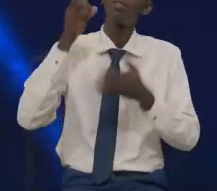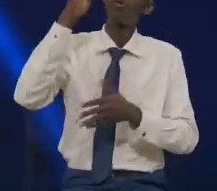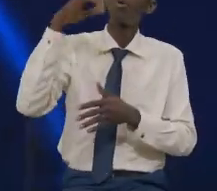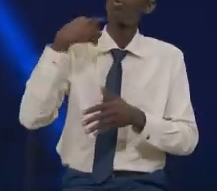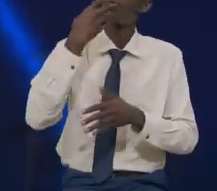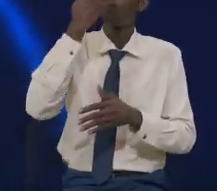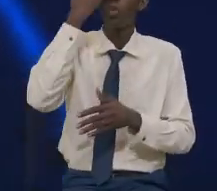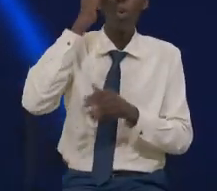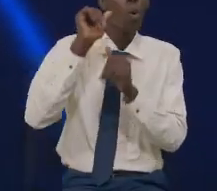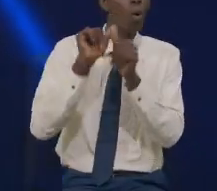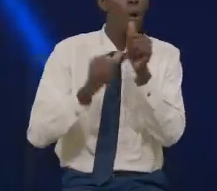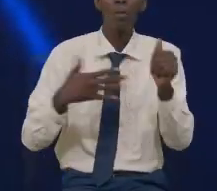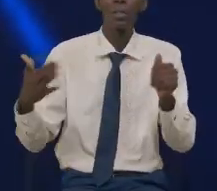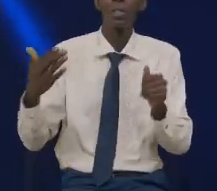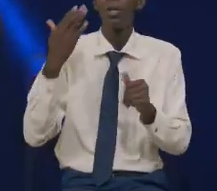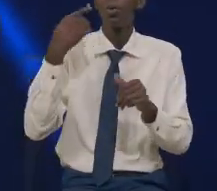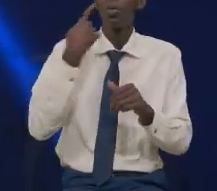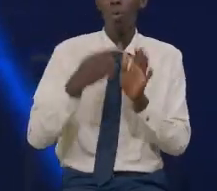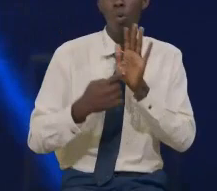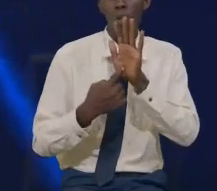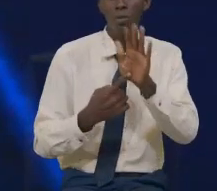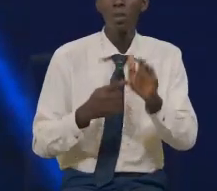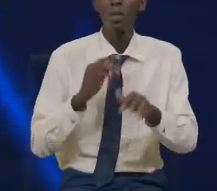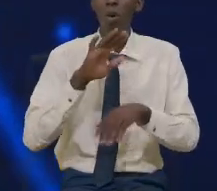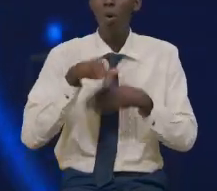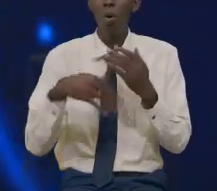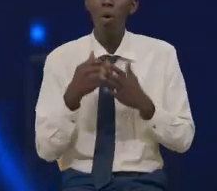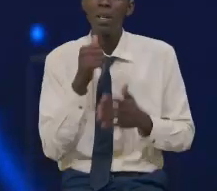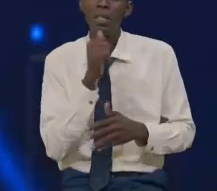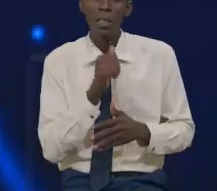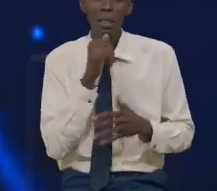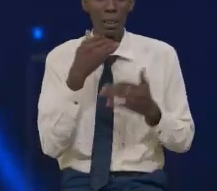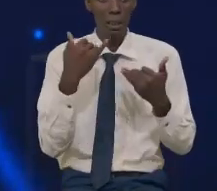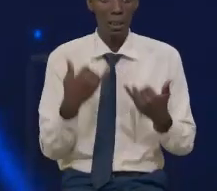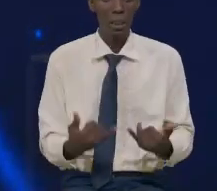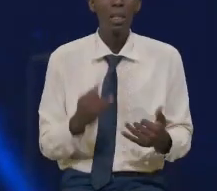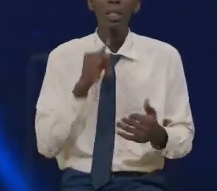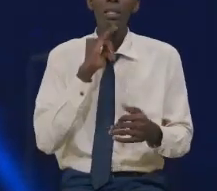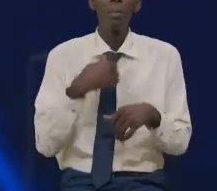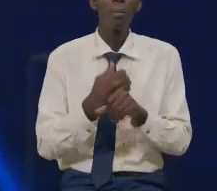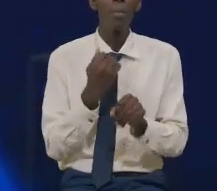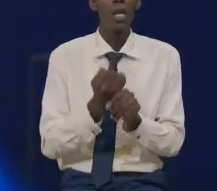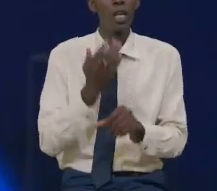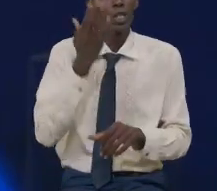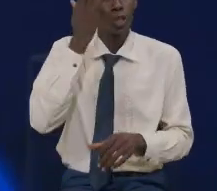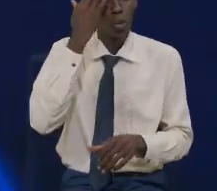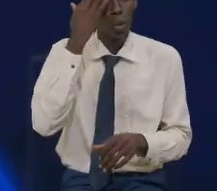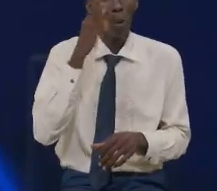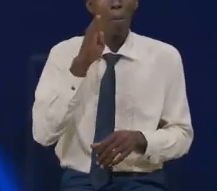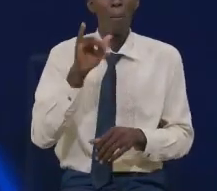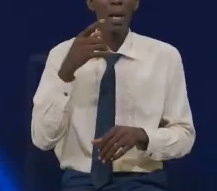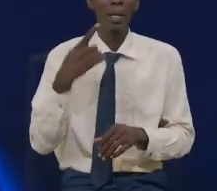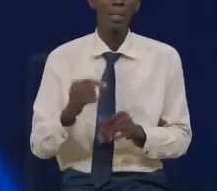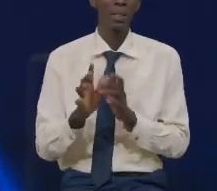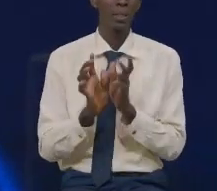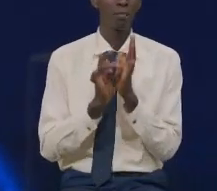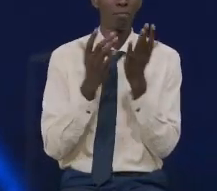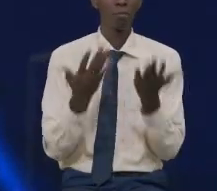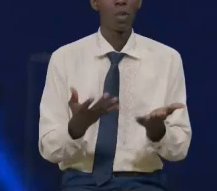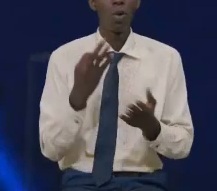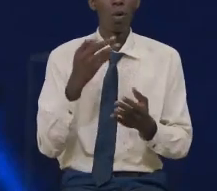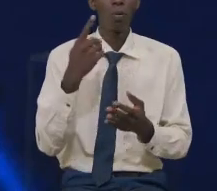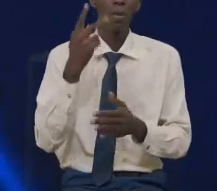things and who reveals all secrets, and therefore now is made manifest by the scriptures of